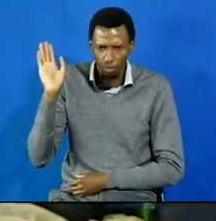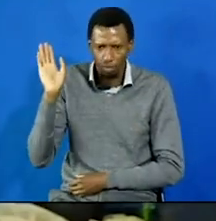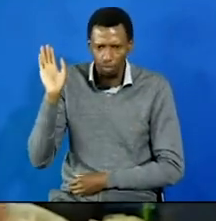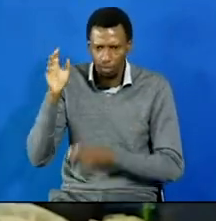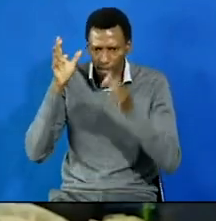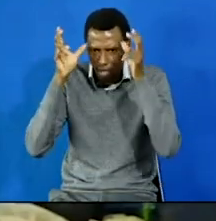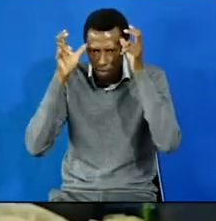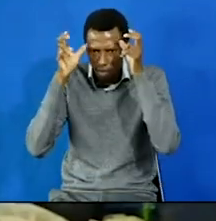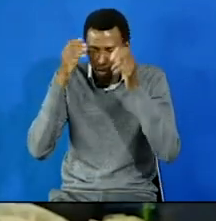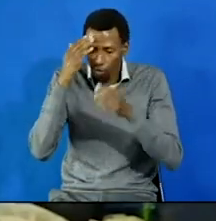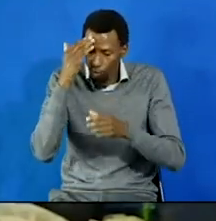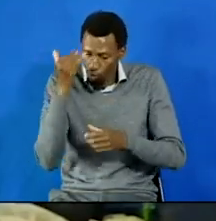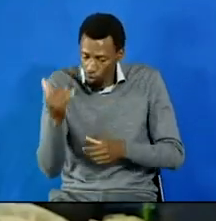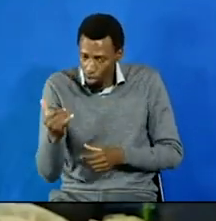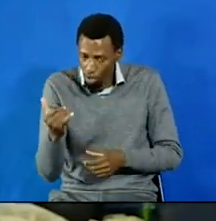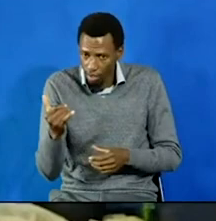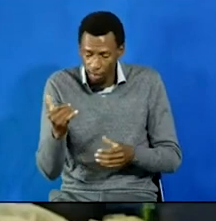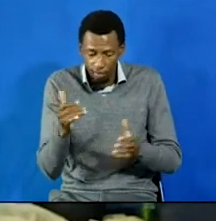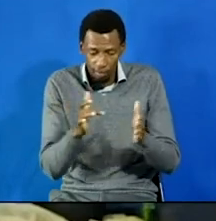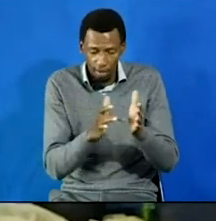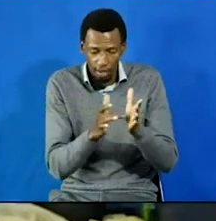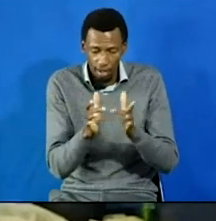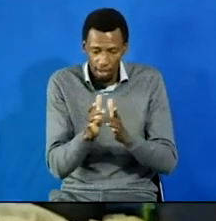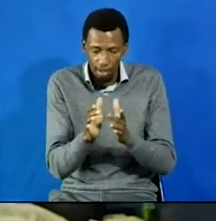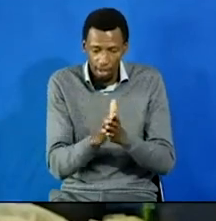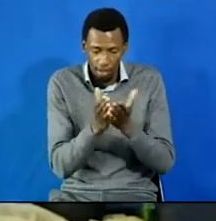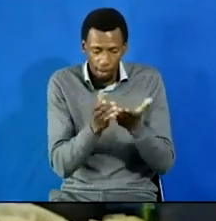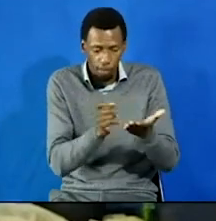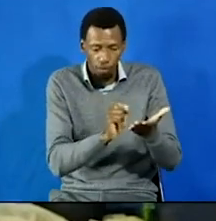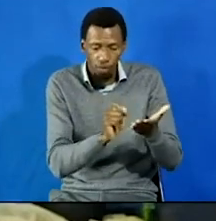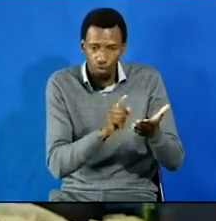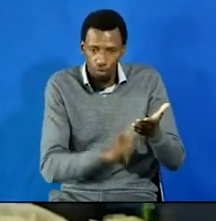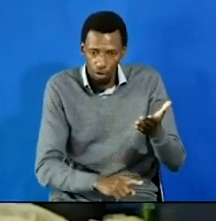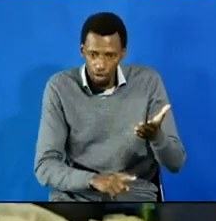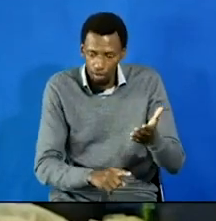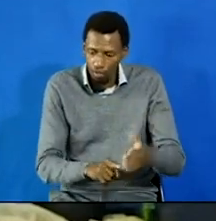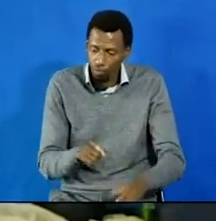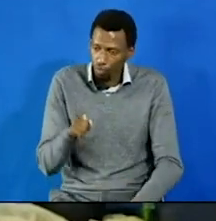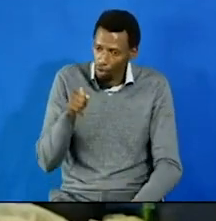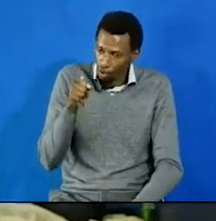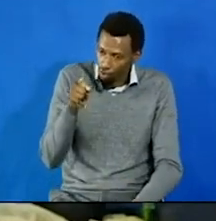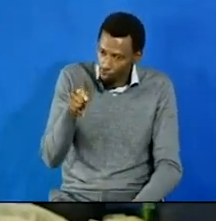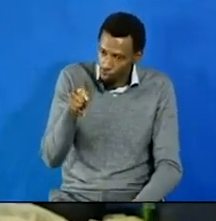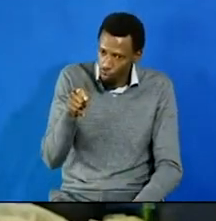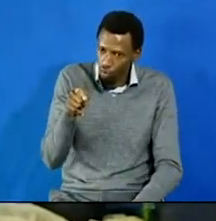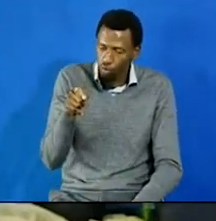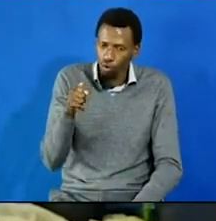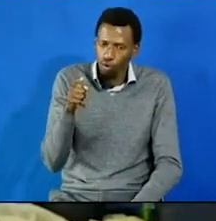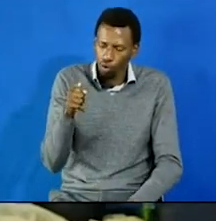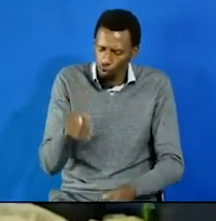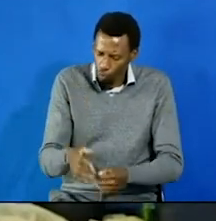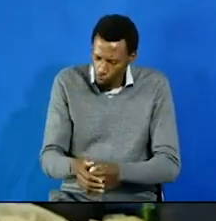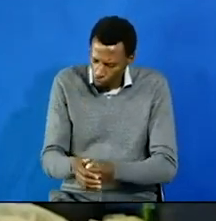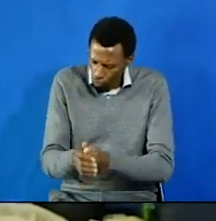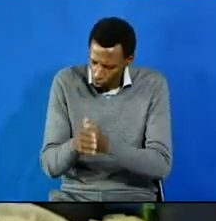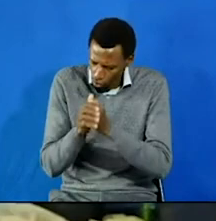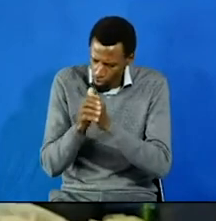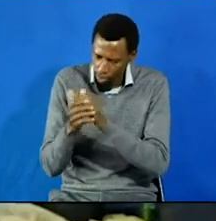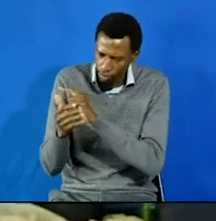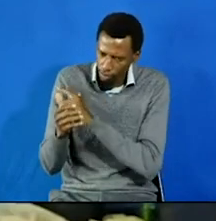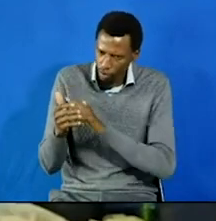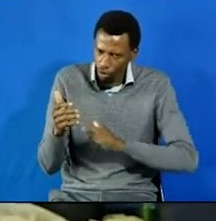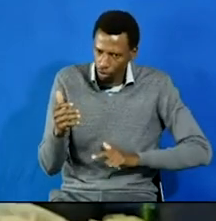come away from me, Satan. For it is written, thou shalt worship the Lord thy God, and him only shalt